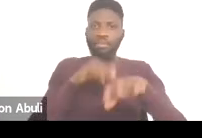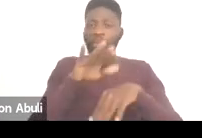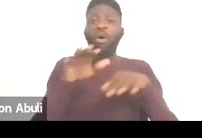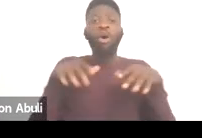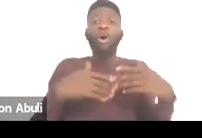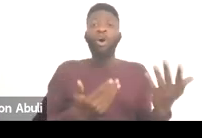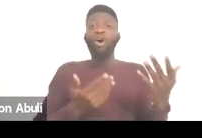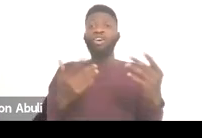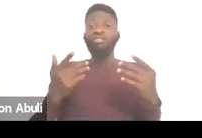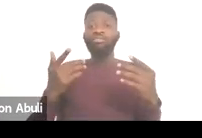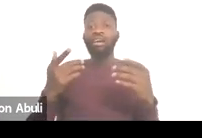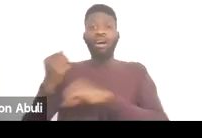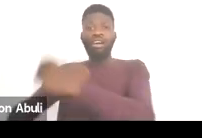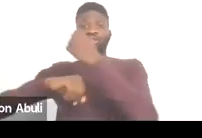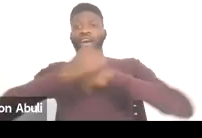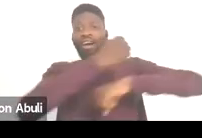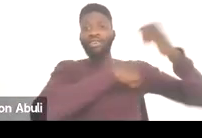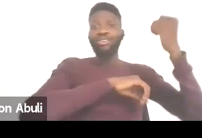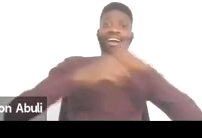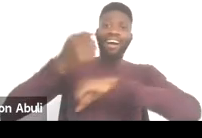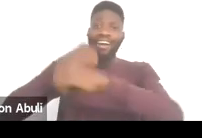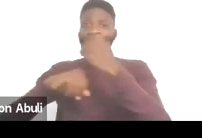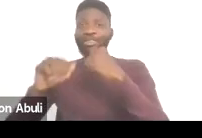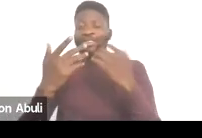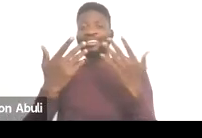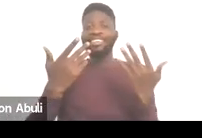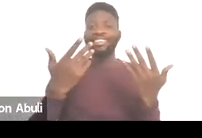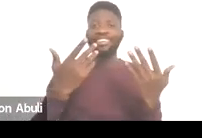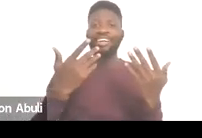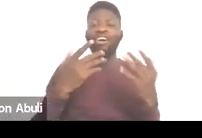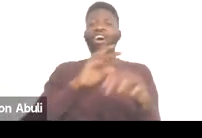time without actually showing good results for it?